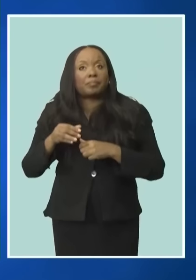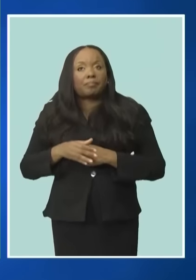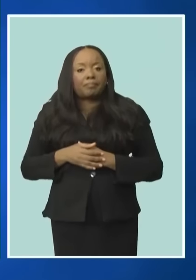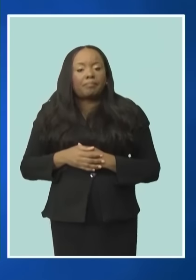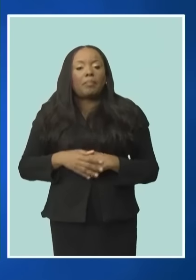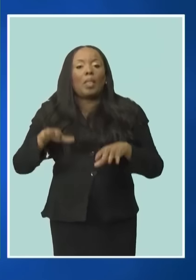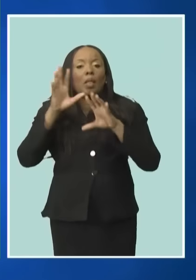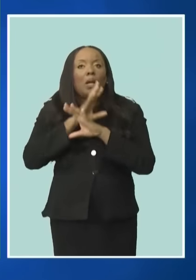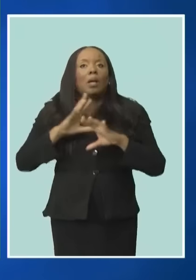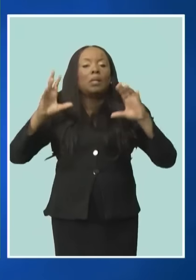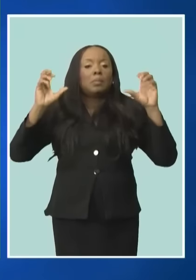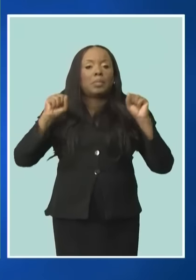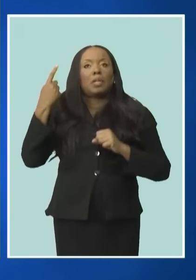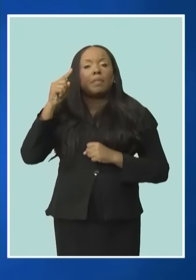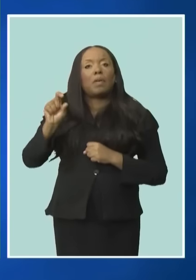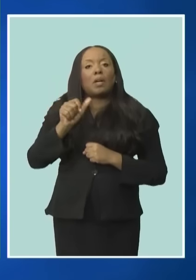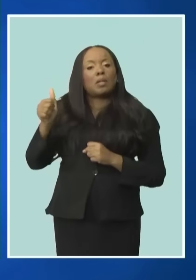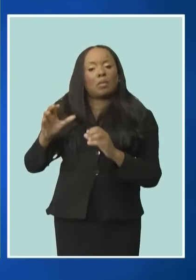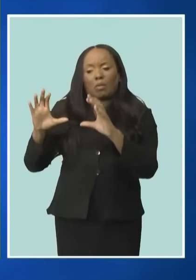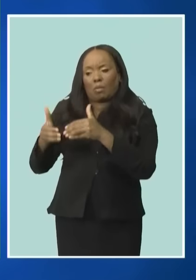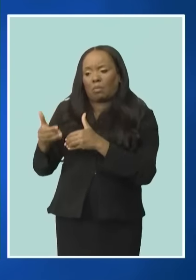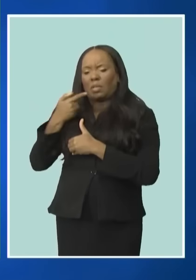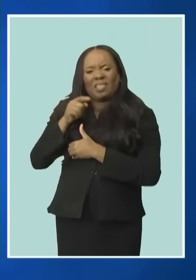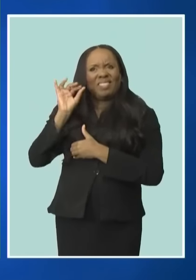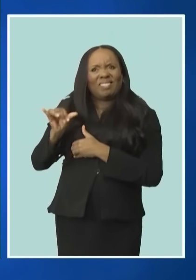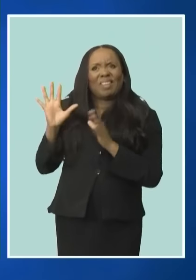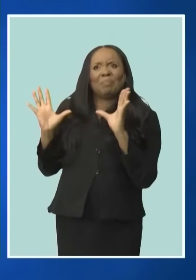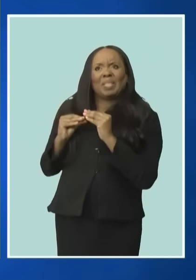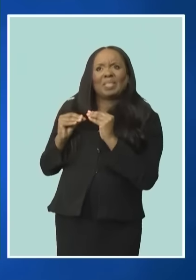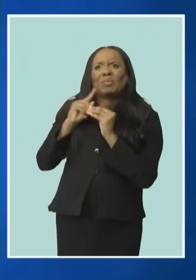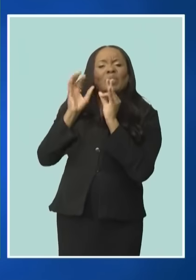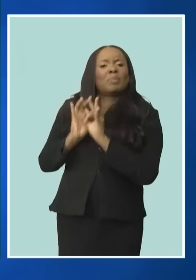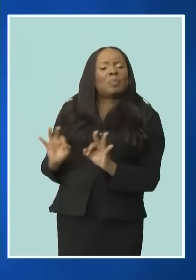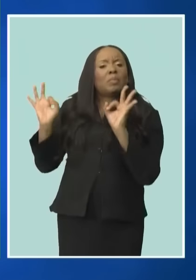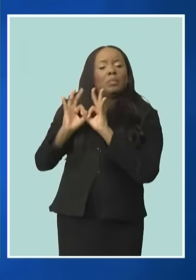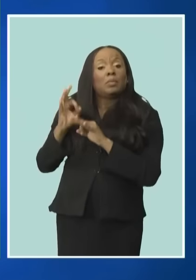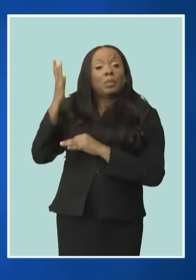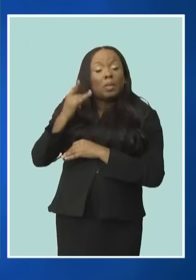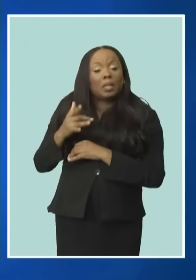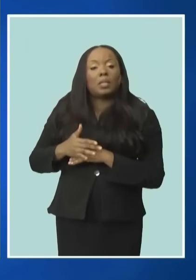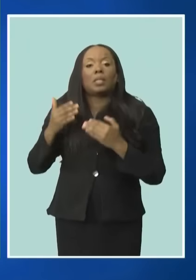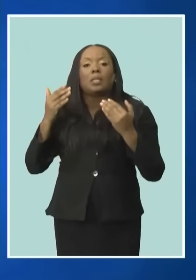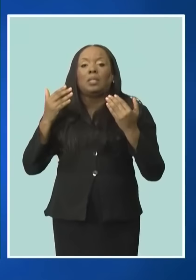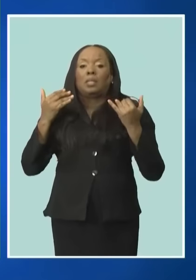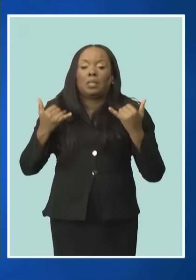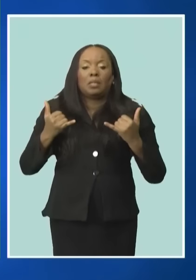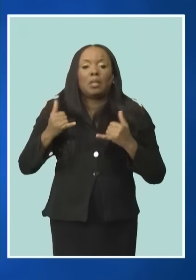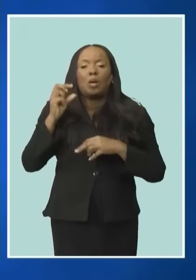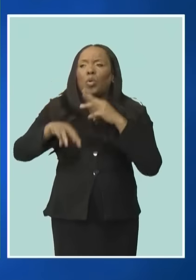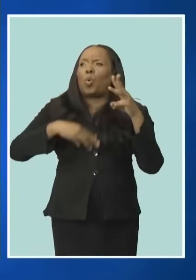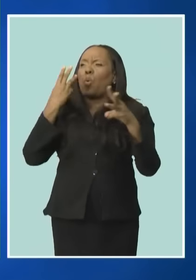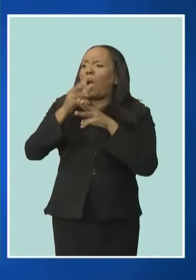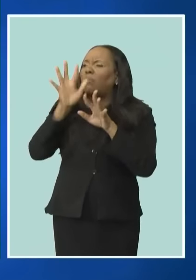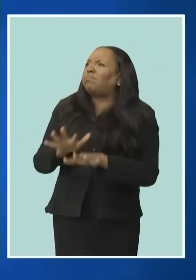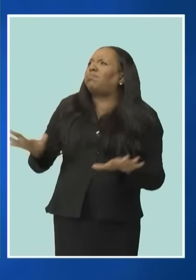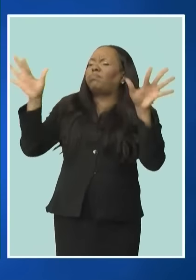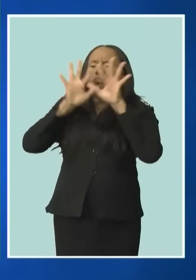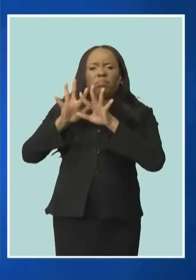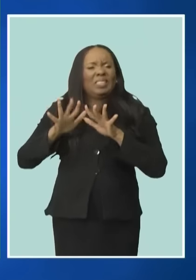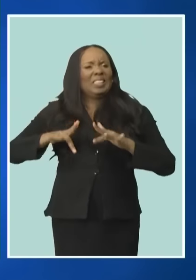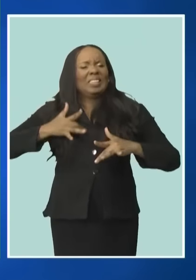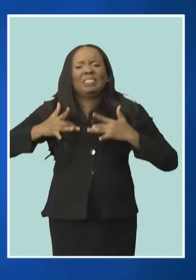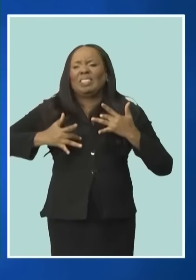Society of Barbados, Anderson Skate, says the summit is significant because in today's global economic environment, there's a general sense